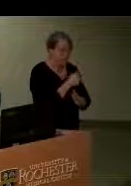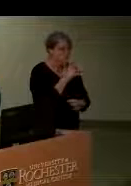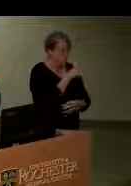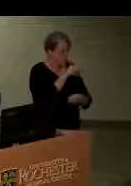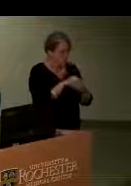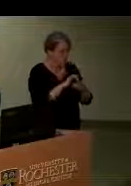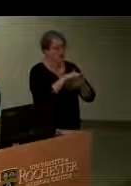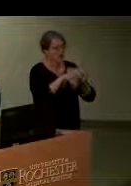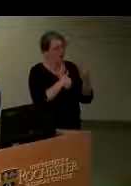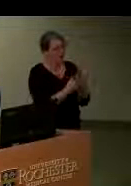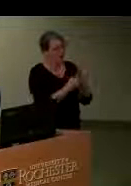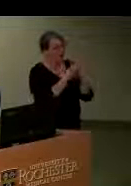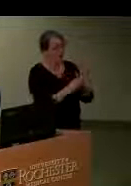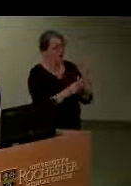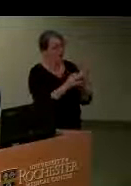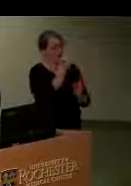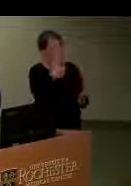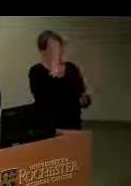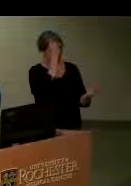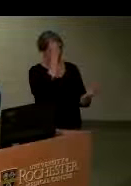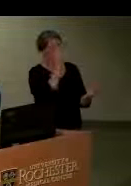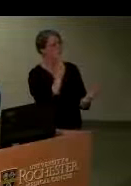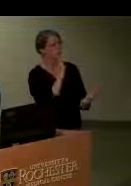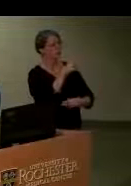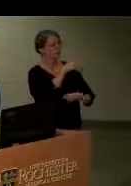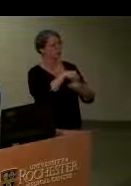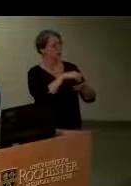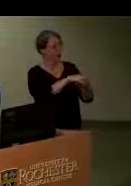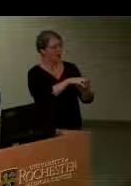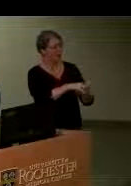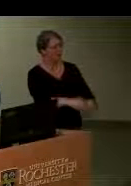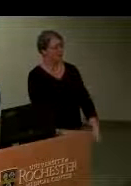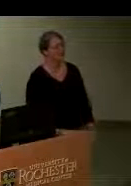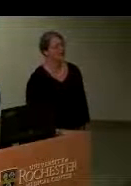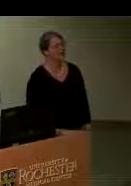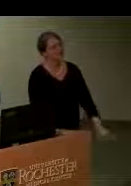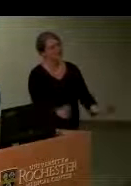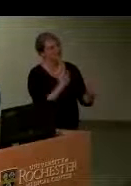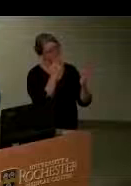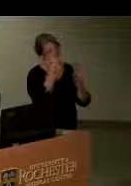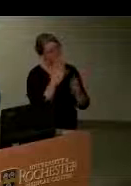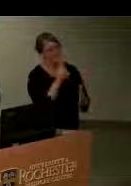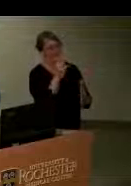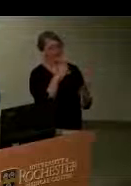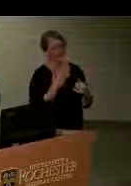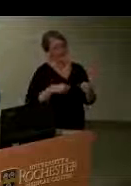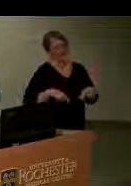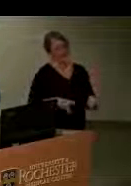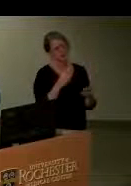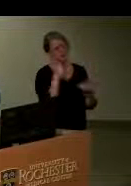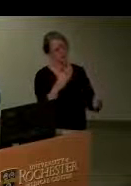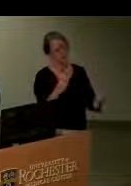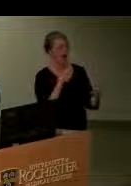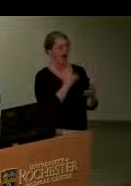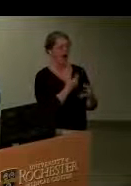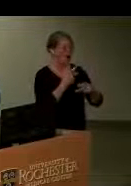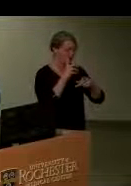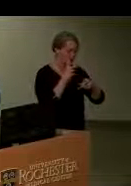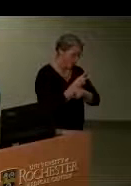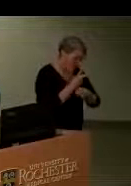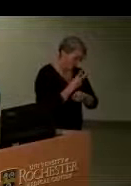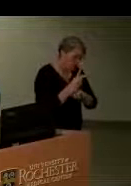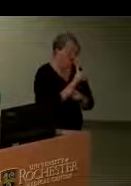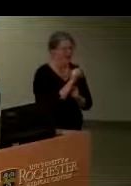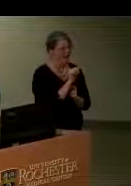all of his models of thinking. And I think it's sad that he didn't get to see the data that we can generate now